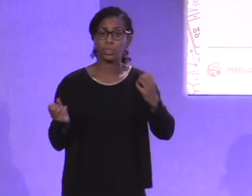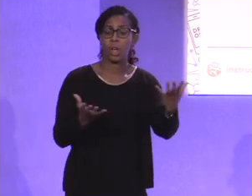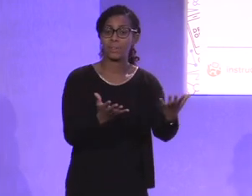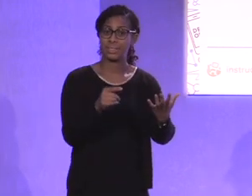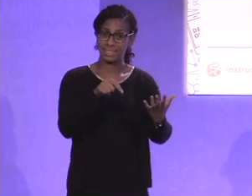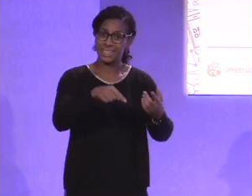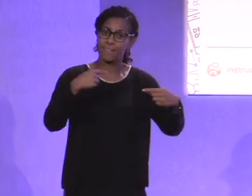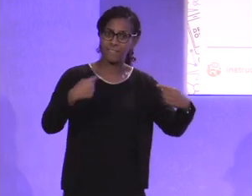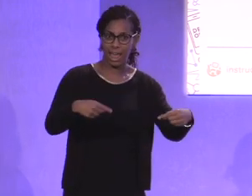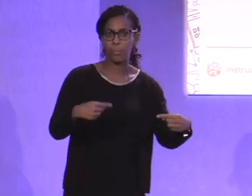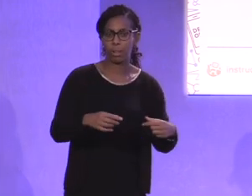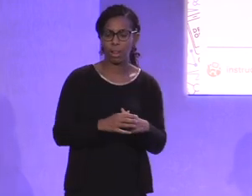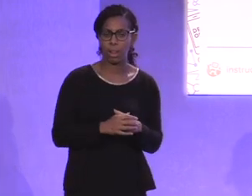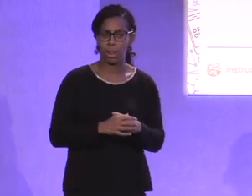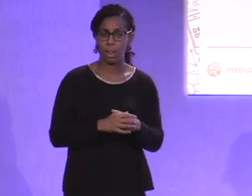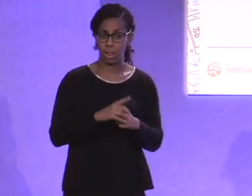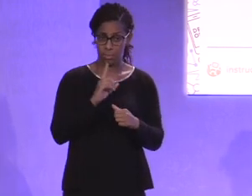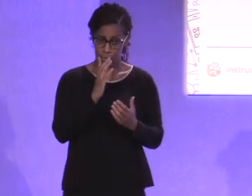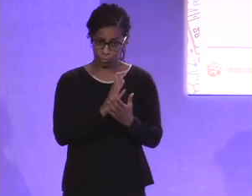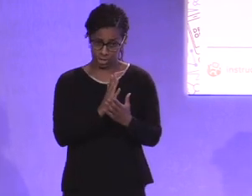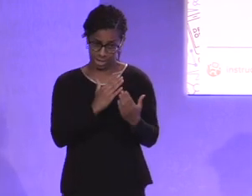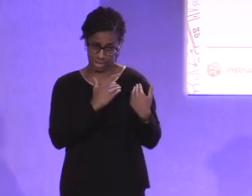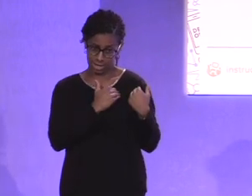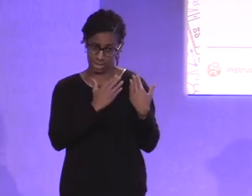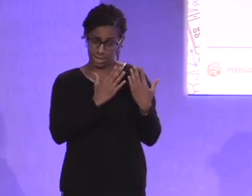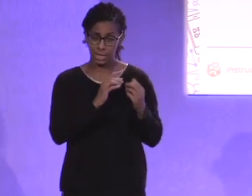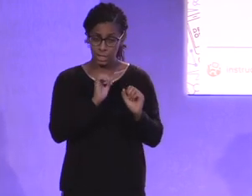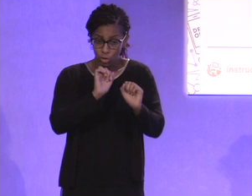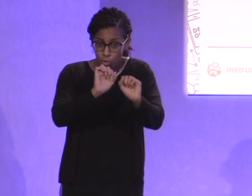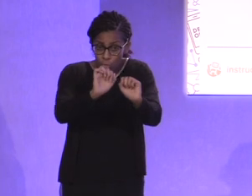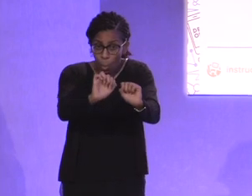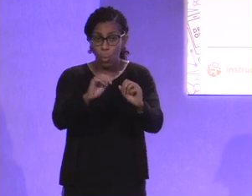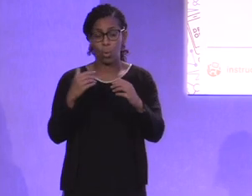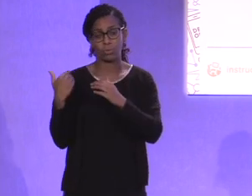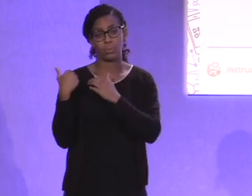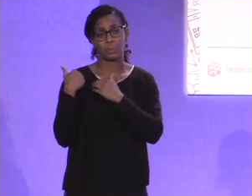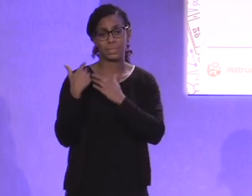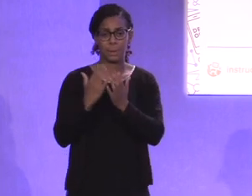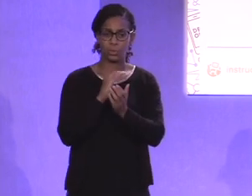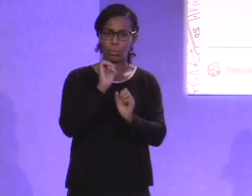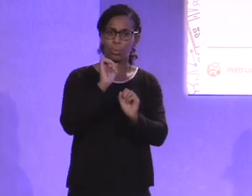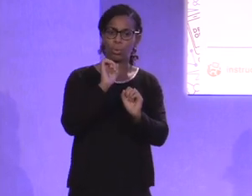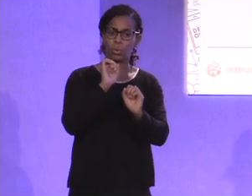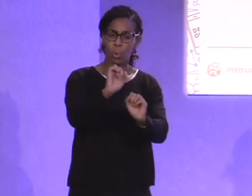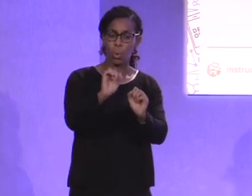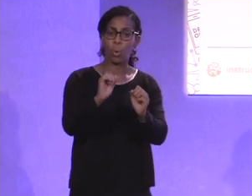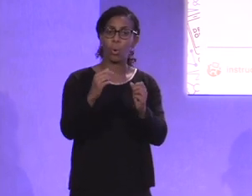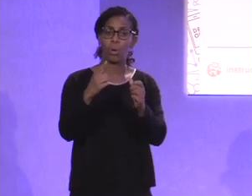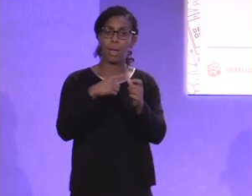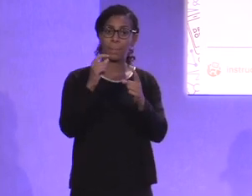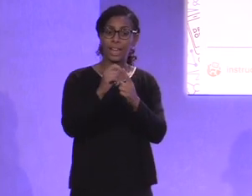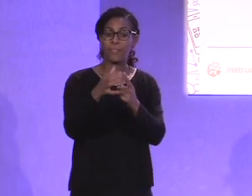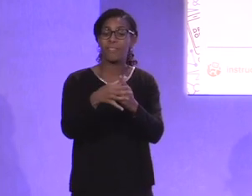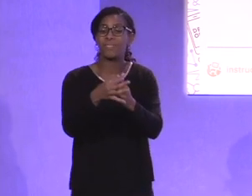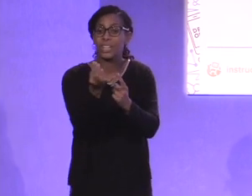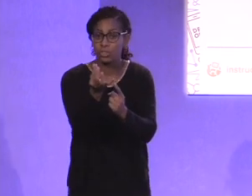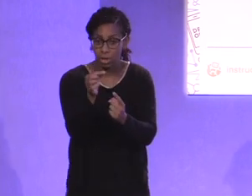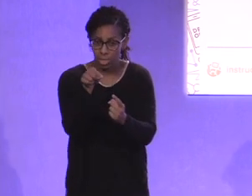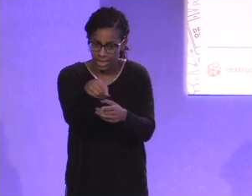adequately, but it is your domain of expertise to make sure that your application feature is functioning